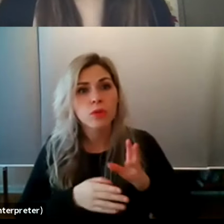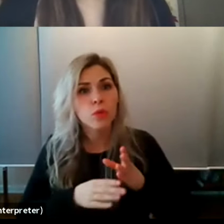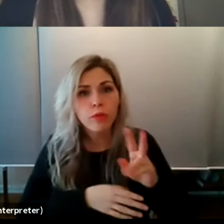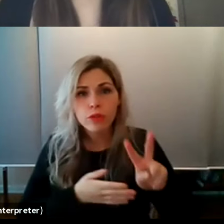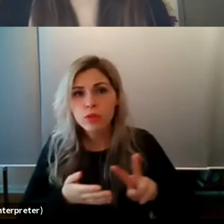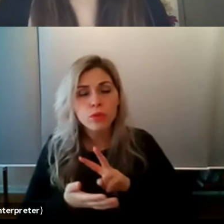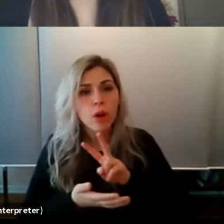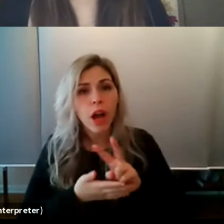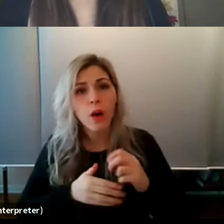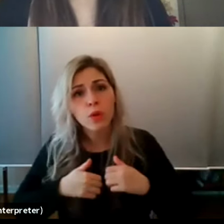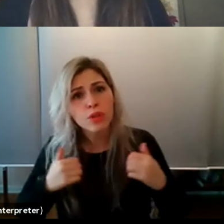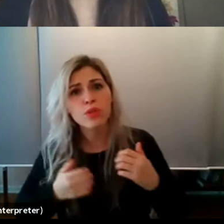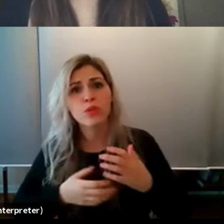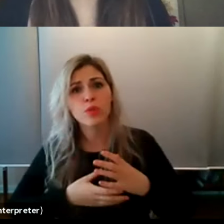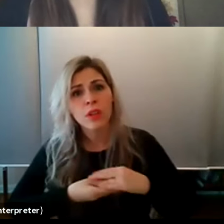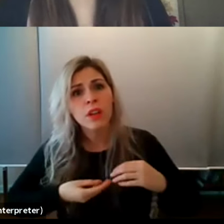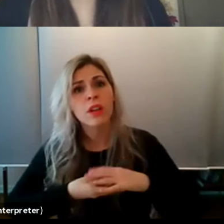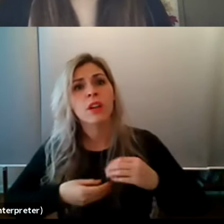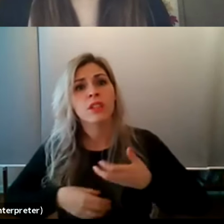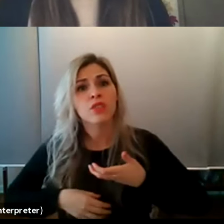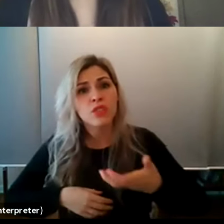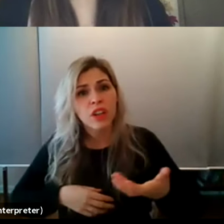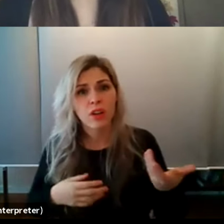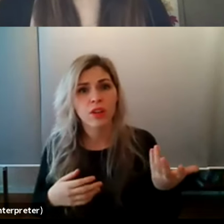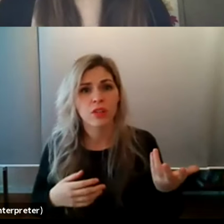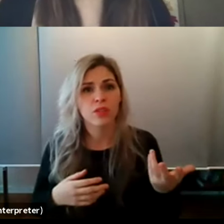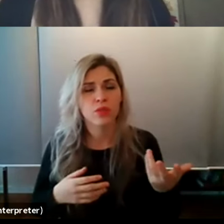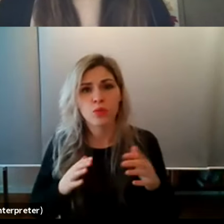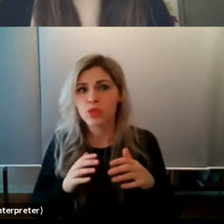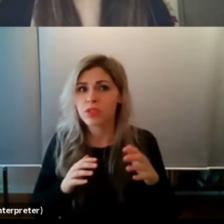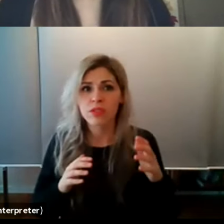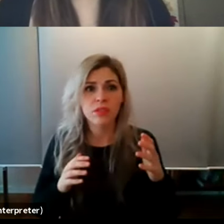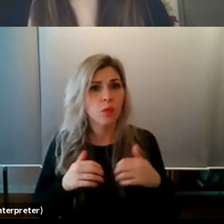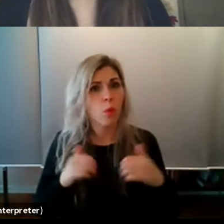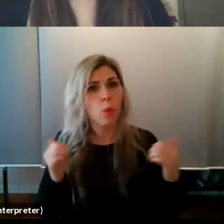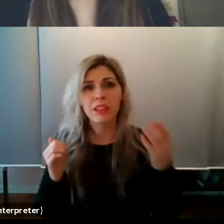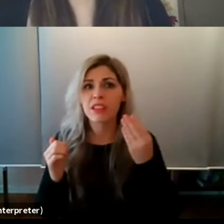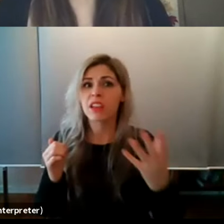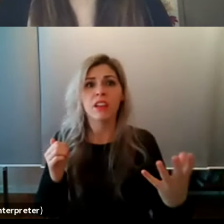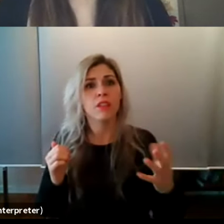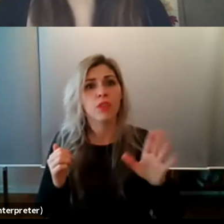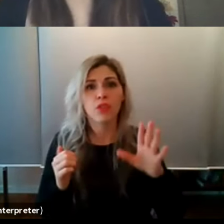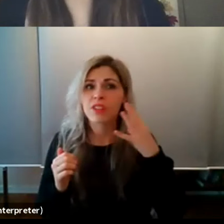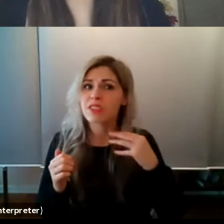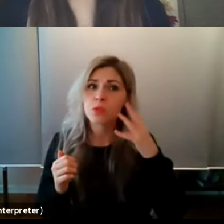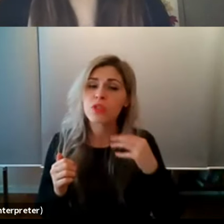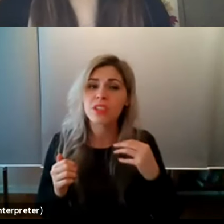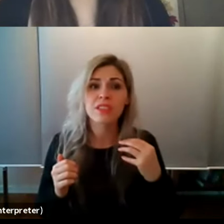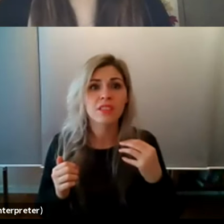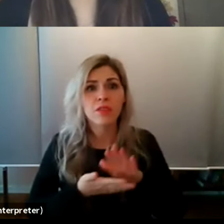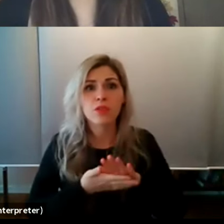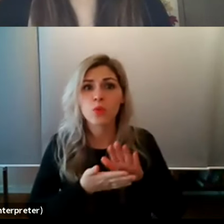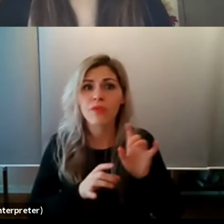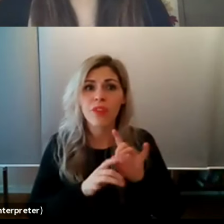hours in each of the group to talk about openly about their experience of school violence